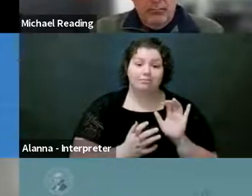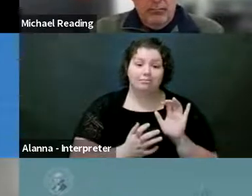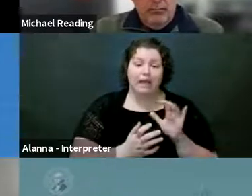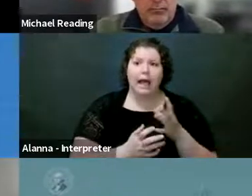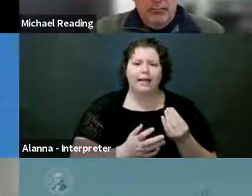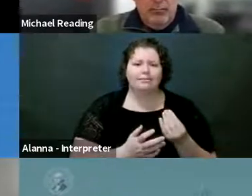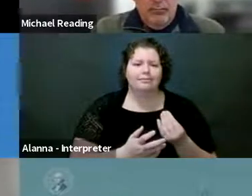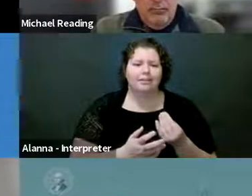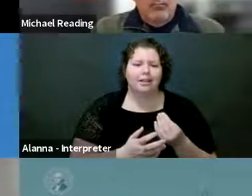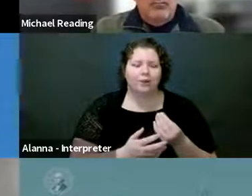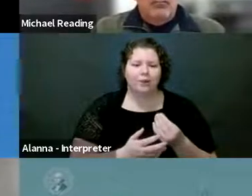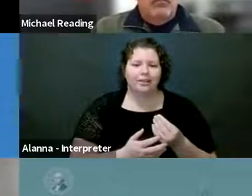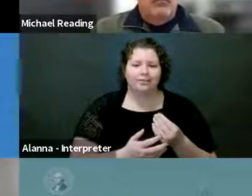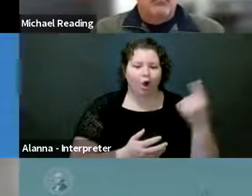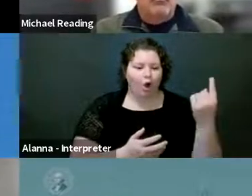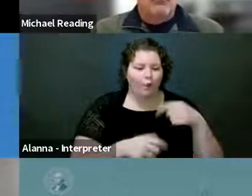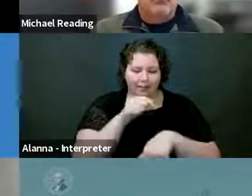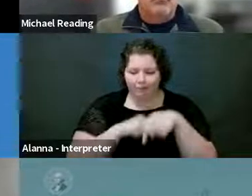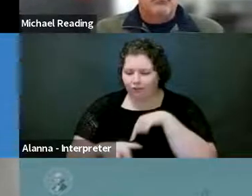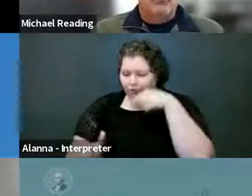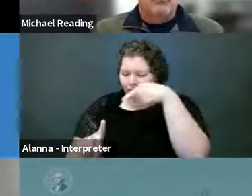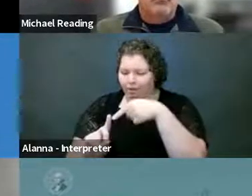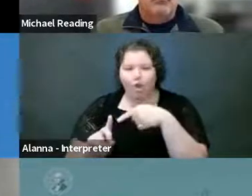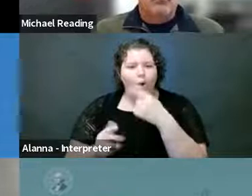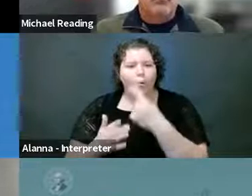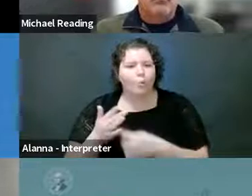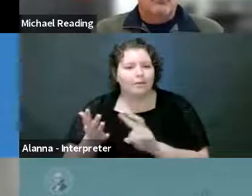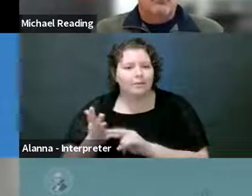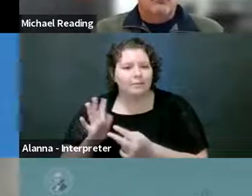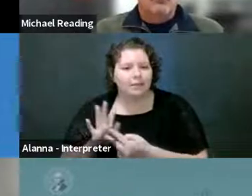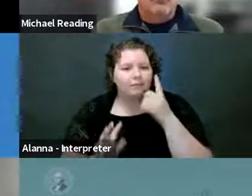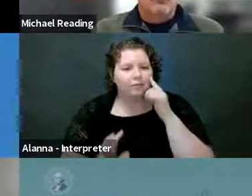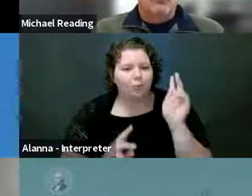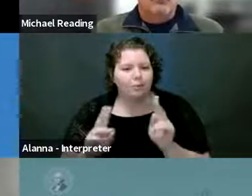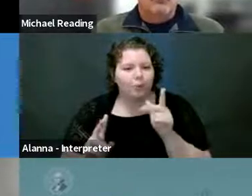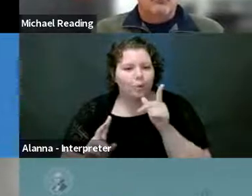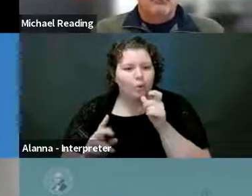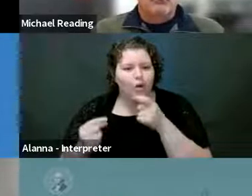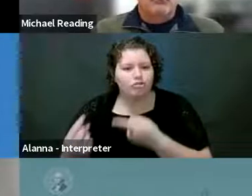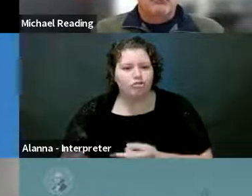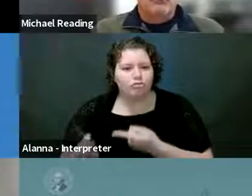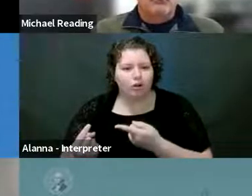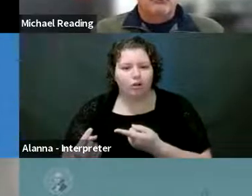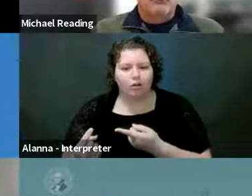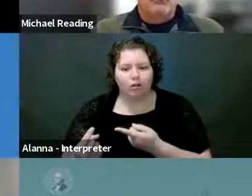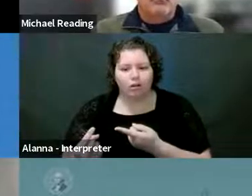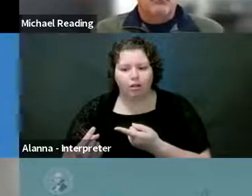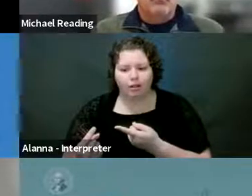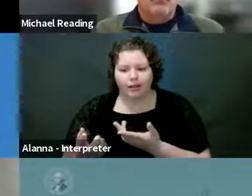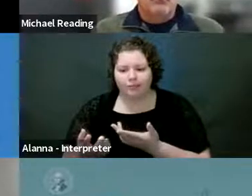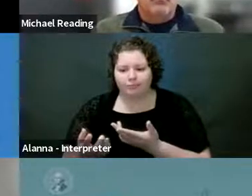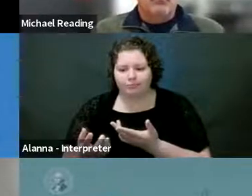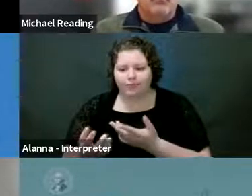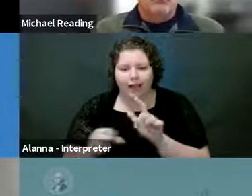be served by the system, and that if it's confusing for us, it must be even worse for the people that are using it.